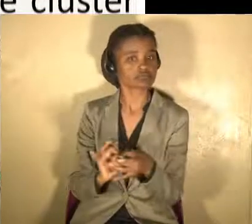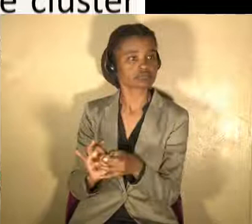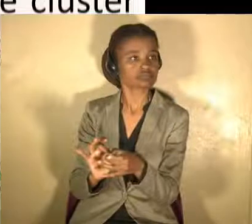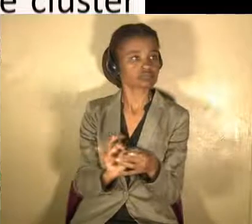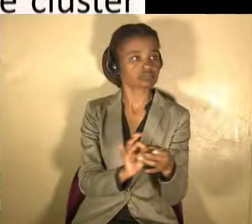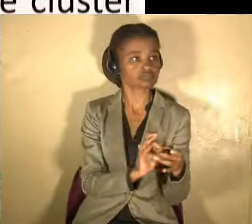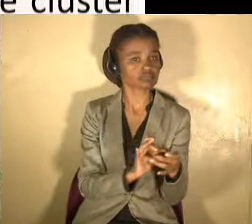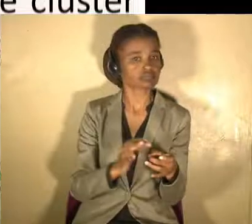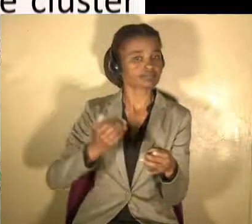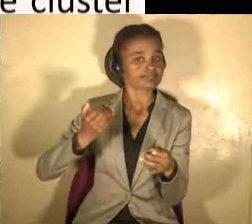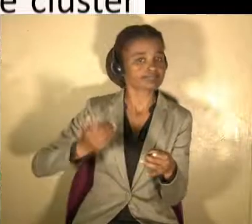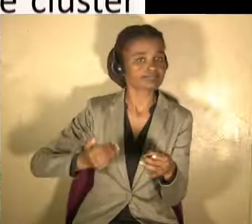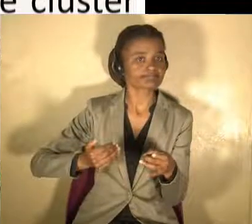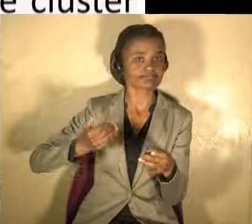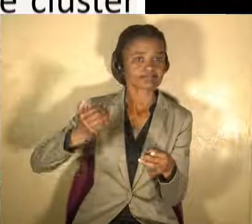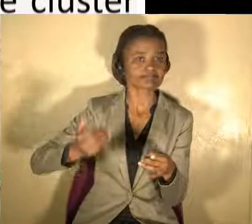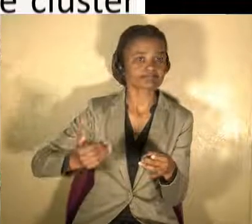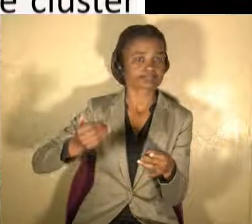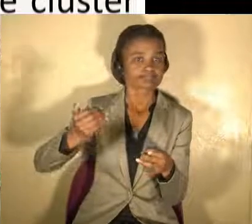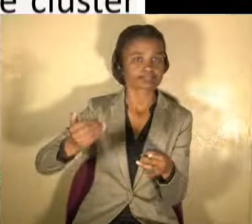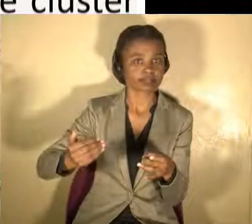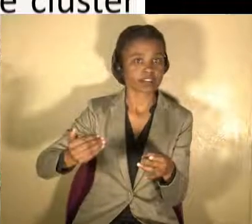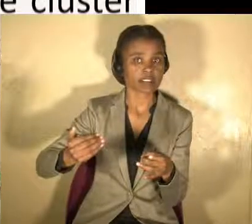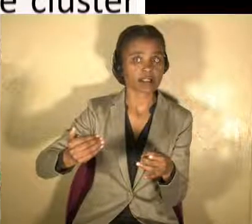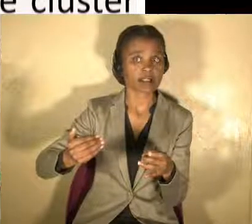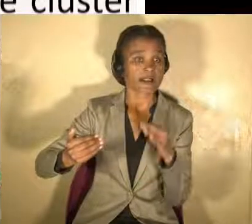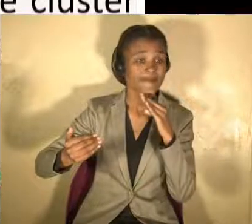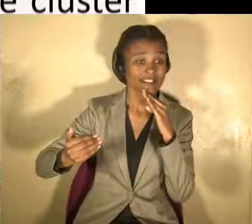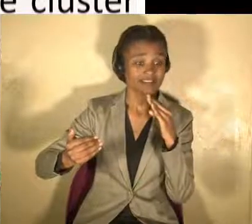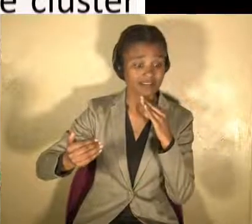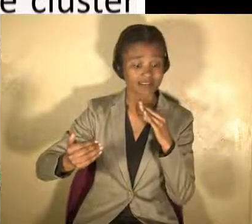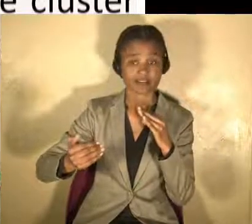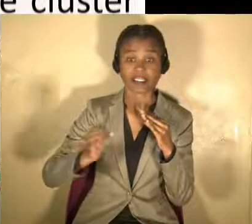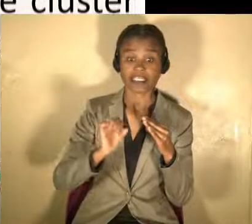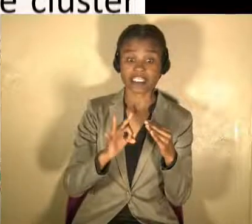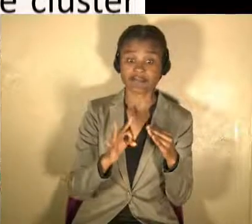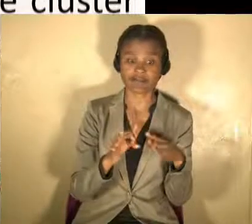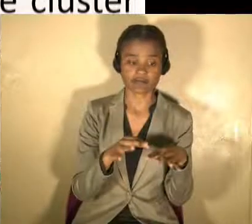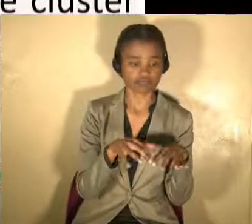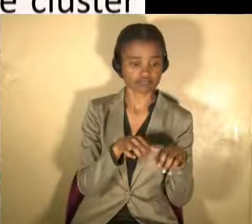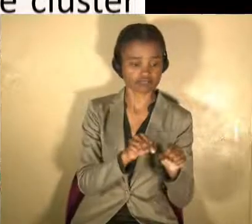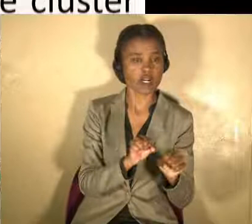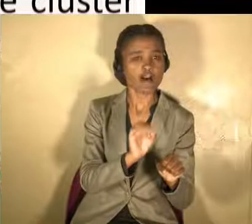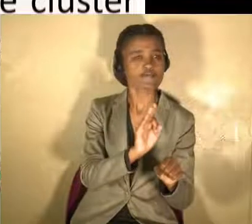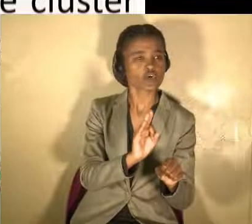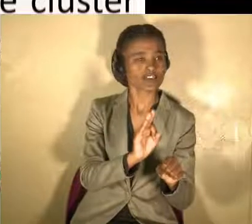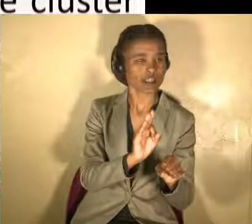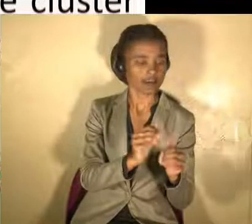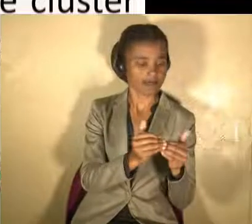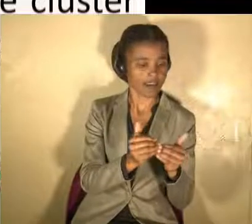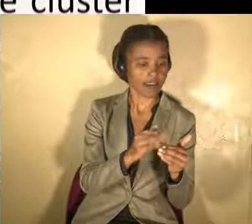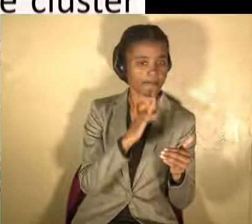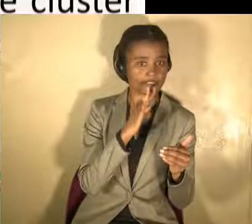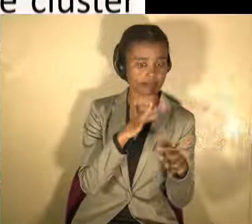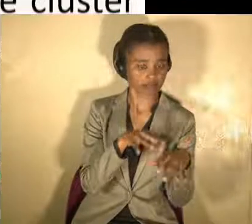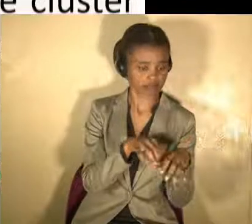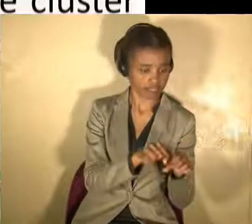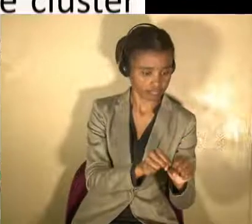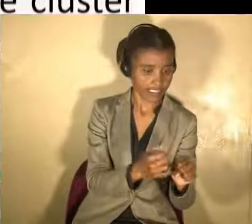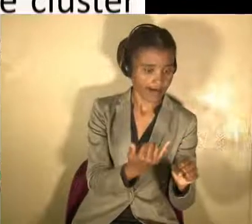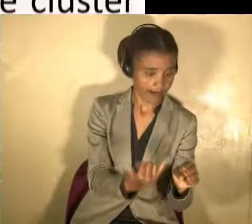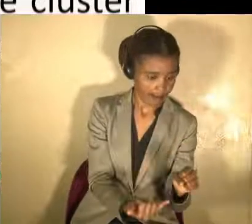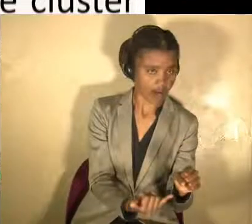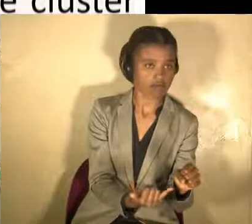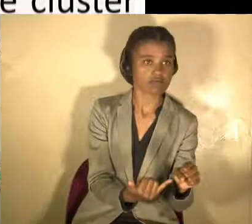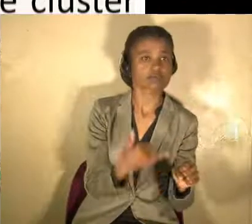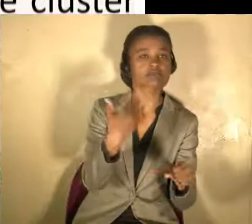or possibility of being moved from one foster care placement to another, or even further down to the child and